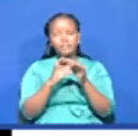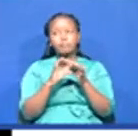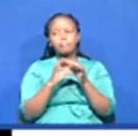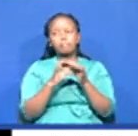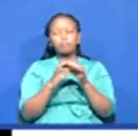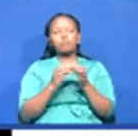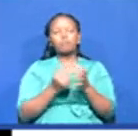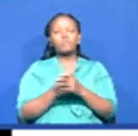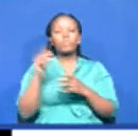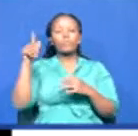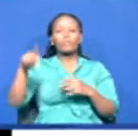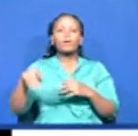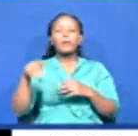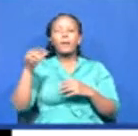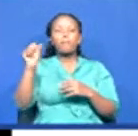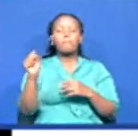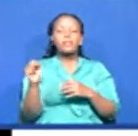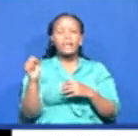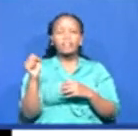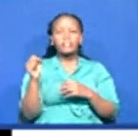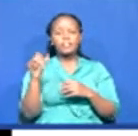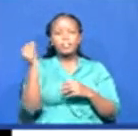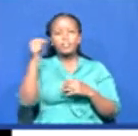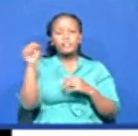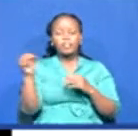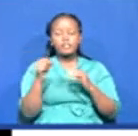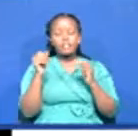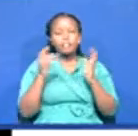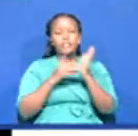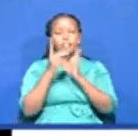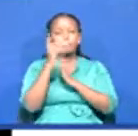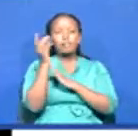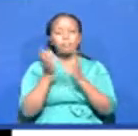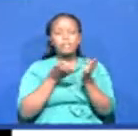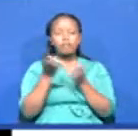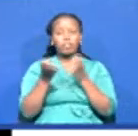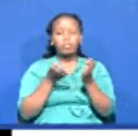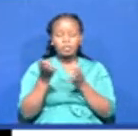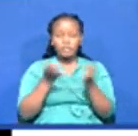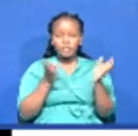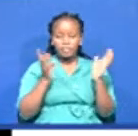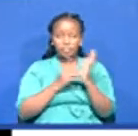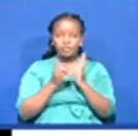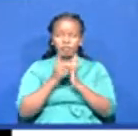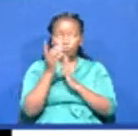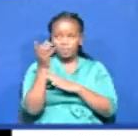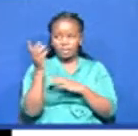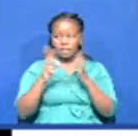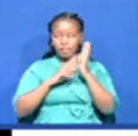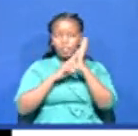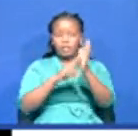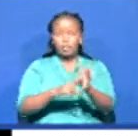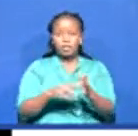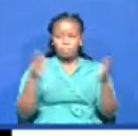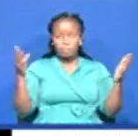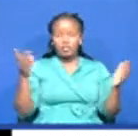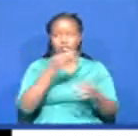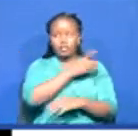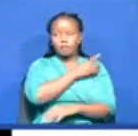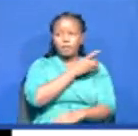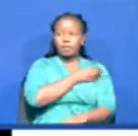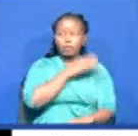Principal Secretary, State Department for Trade and Enterprise Development, represented by Dr. Bruno